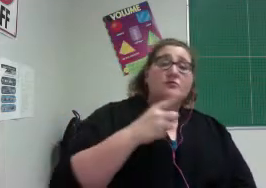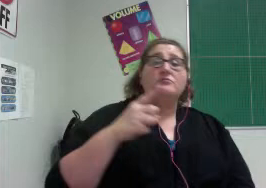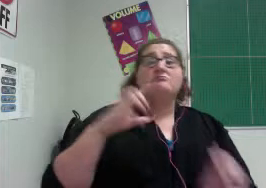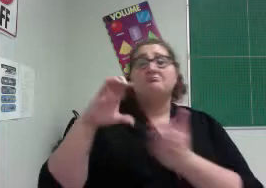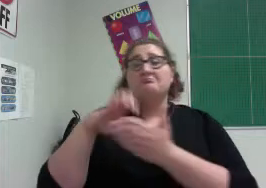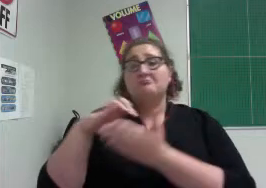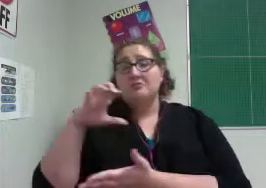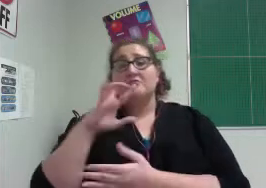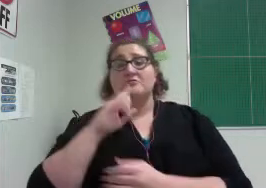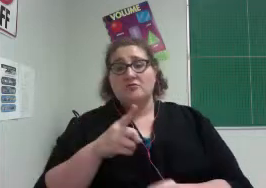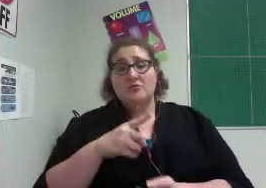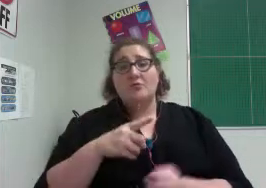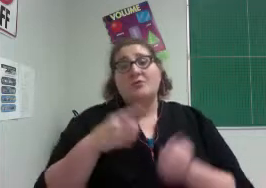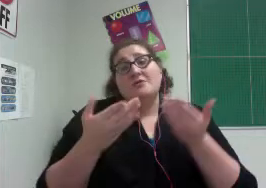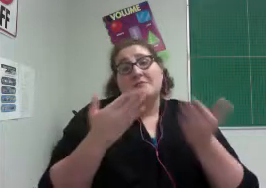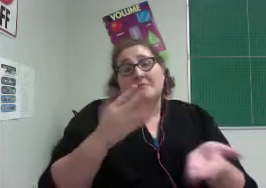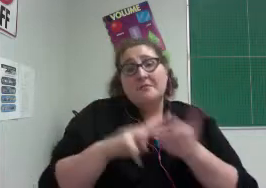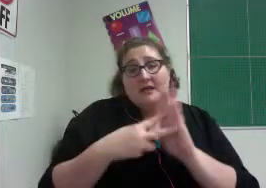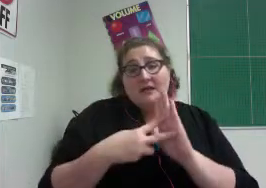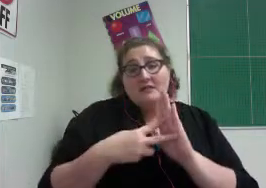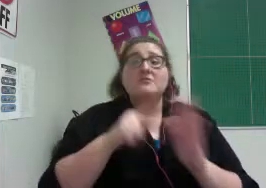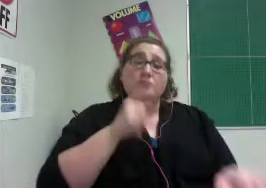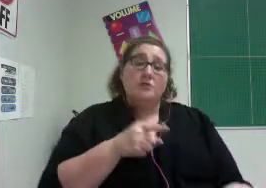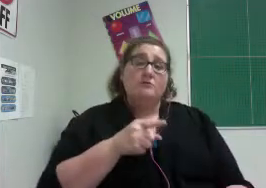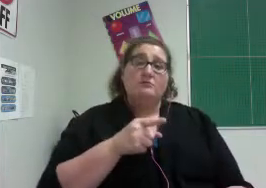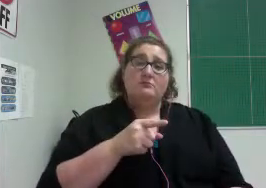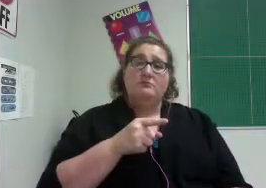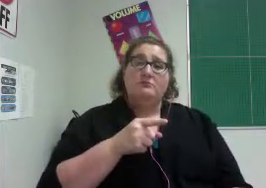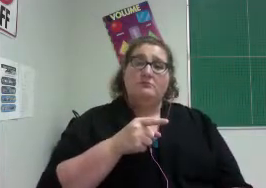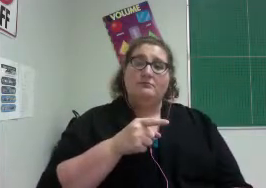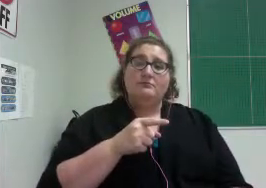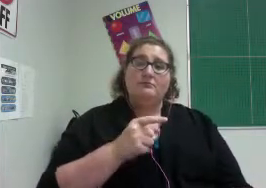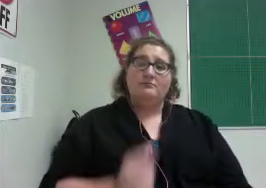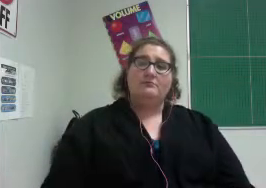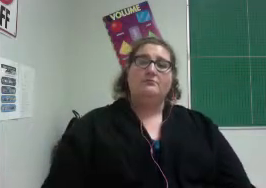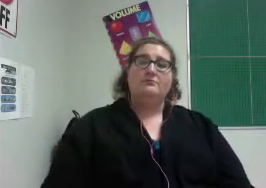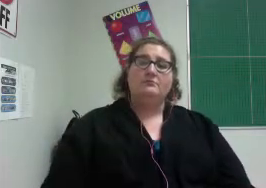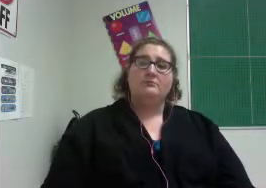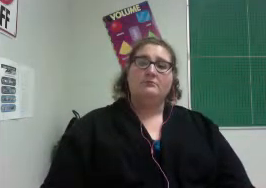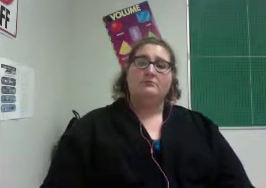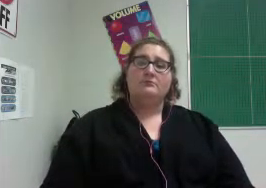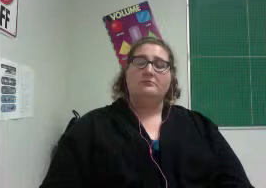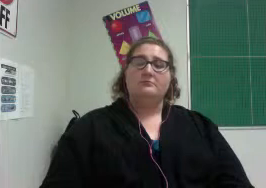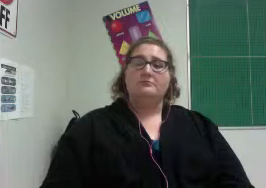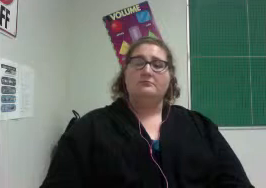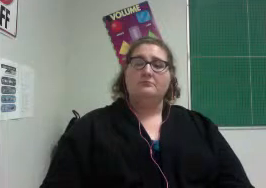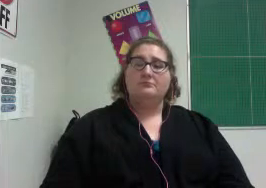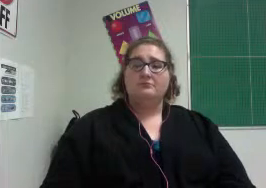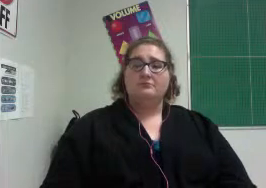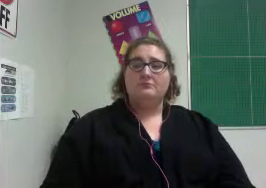true, which would make the conditional value also true.